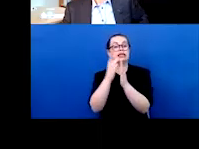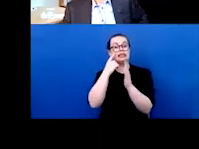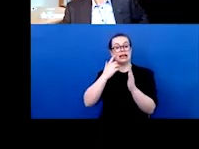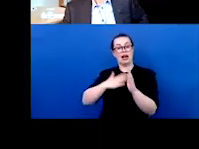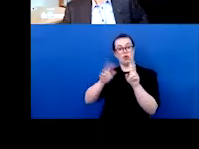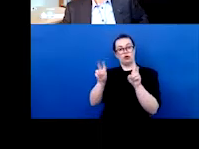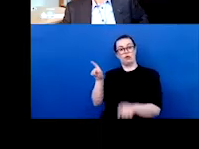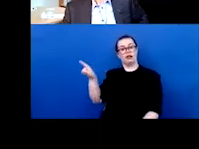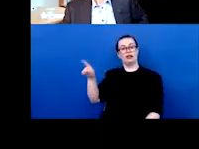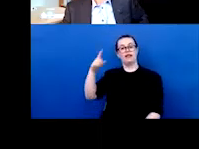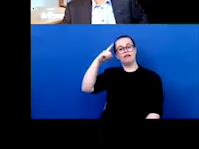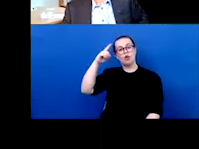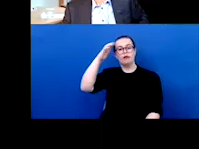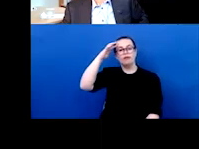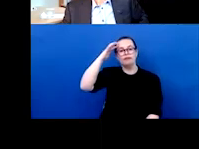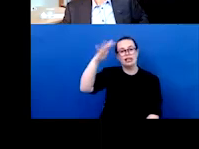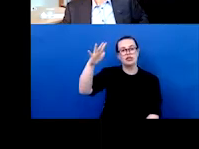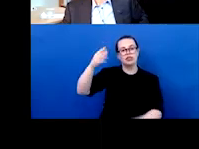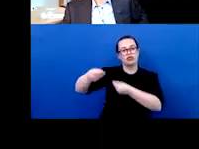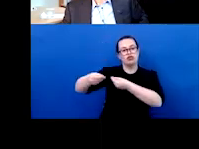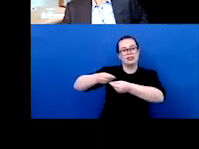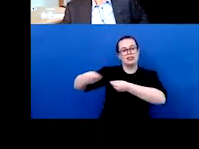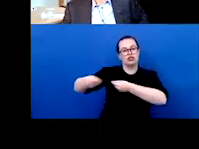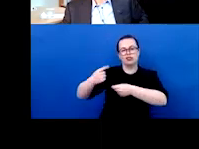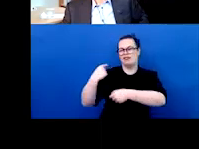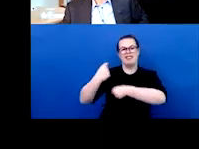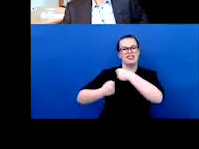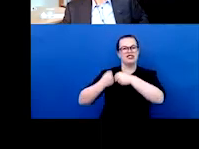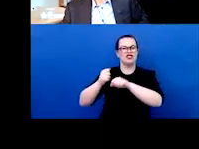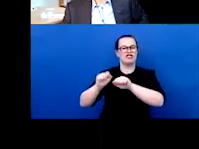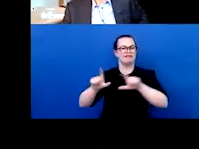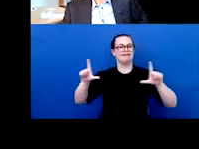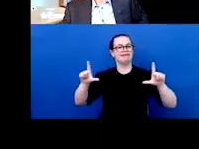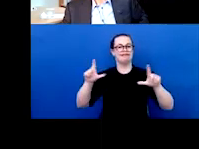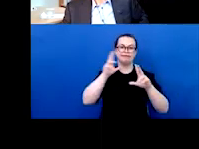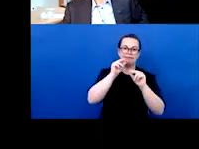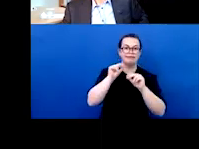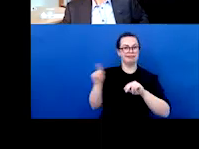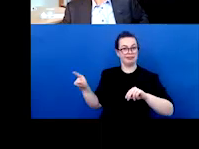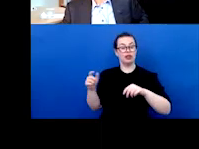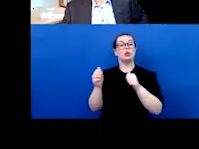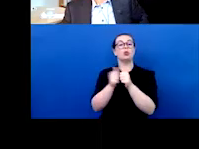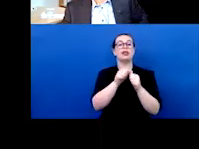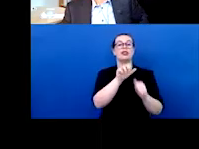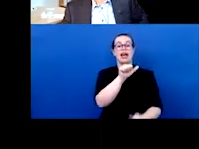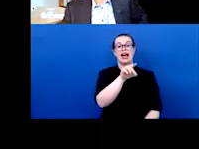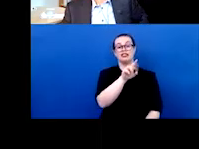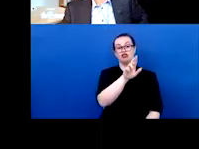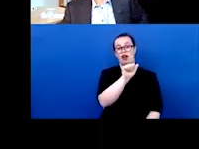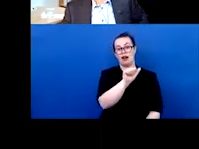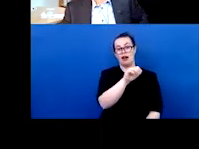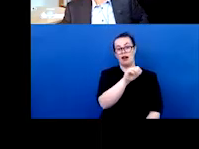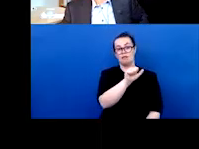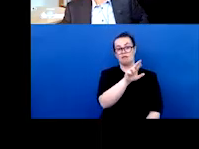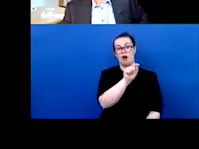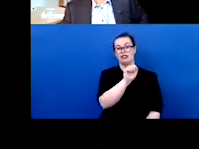the philosophical transactions, which appeared last year, and which I co-edited with Andrea Martin, who gave a talk this